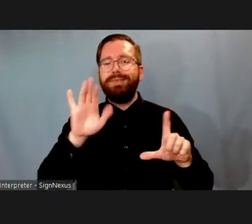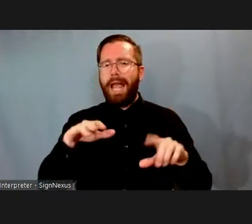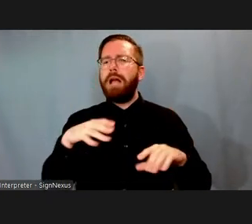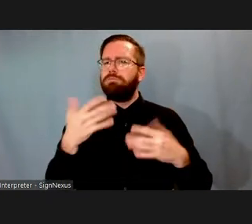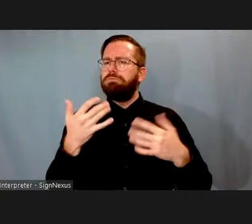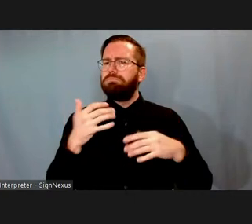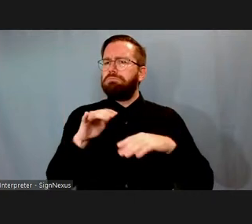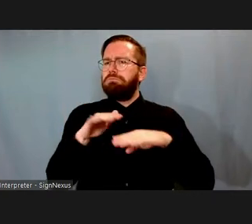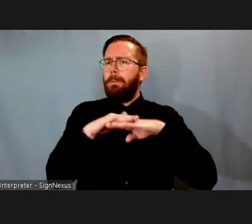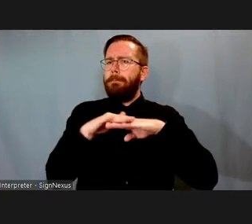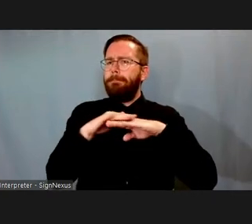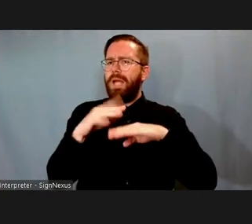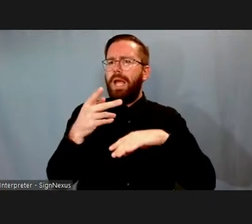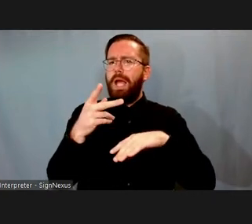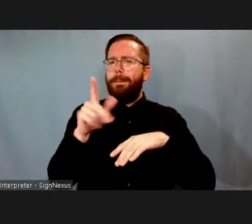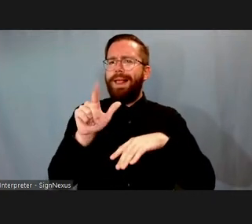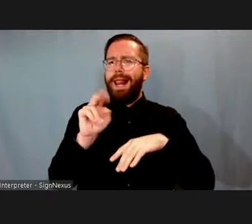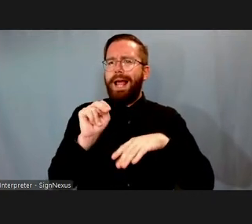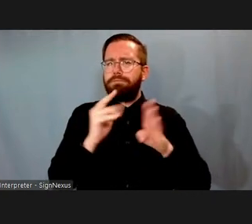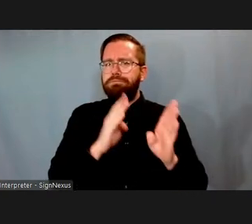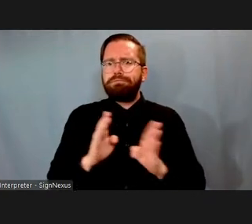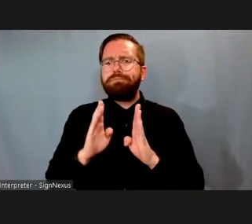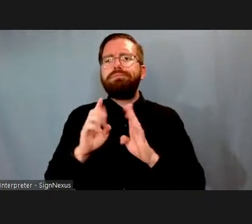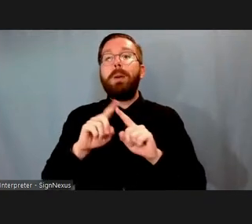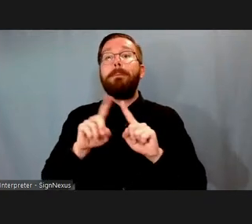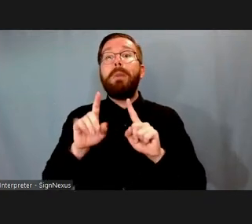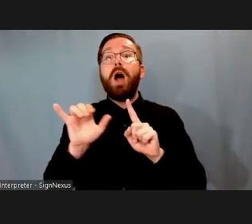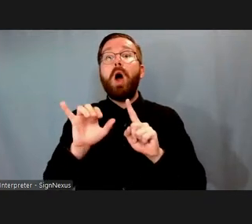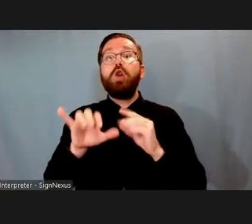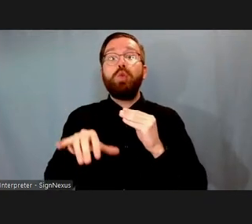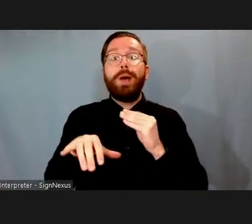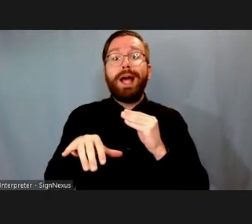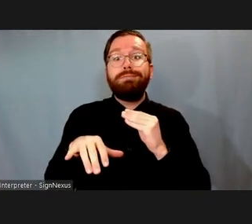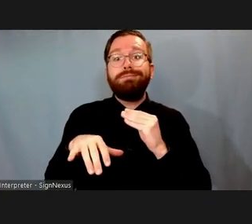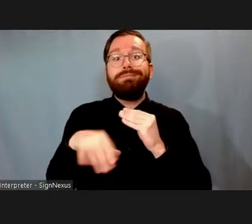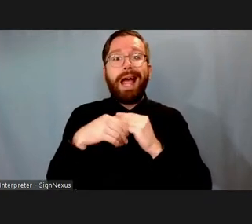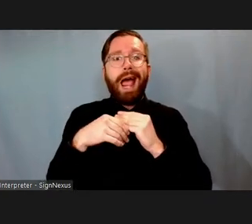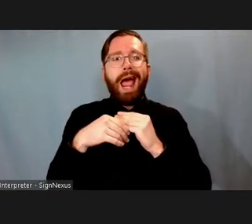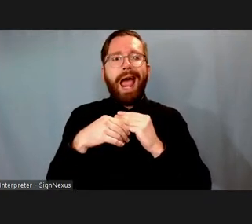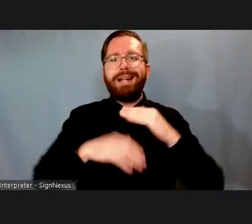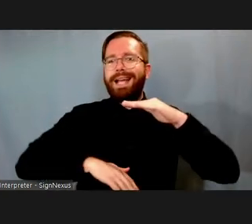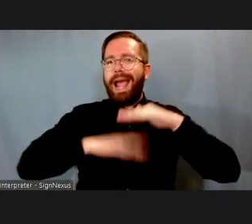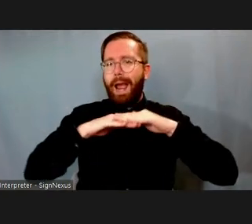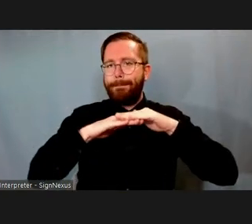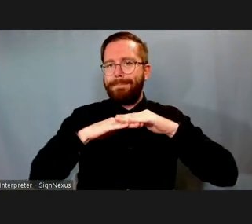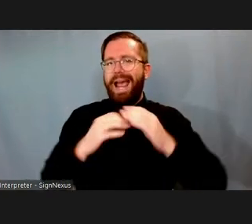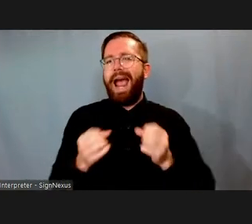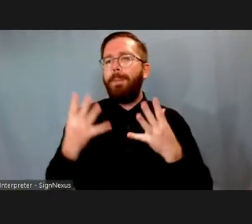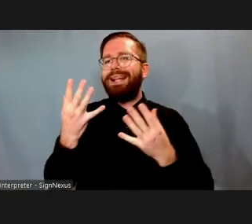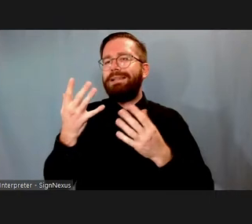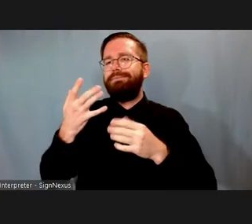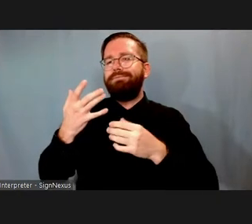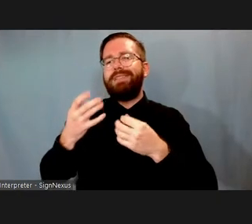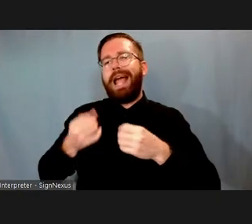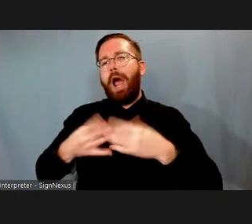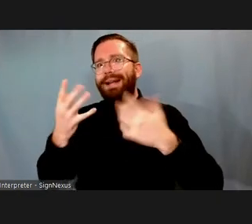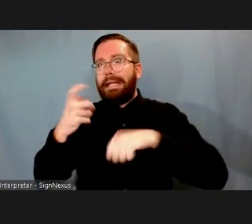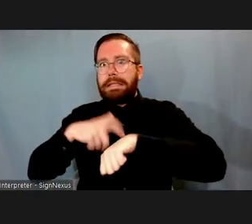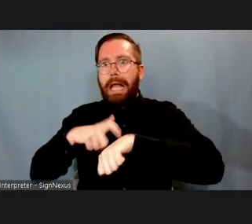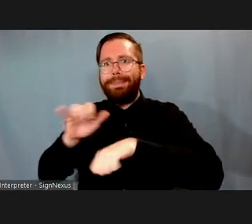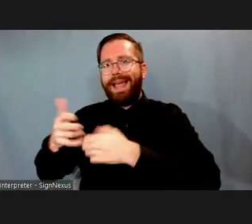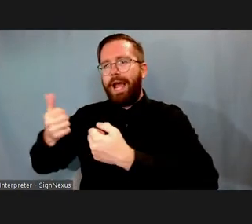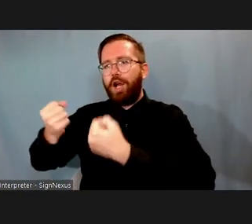caps in the form of how many times a vehicle can be told and certain exemptions tolling scenario